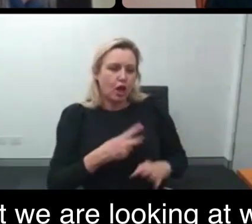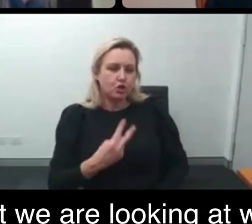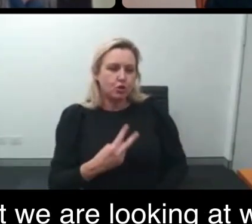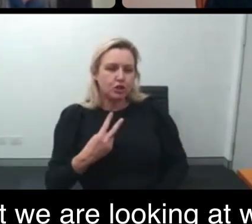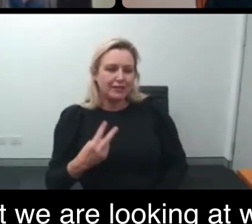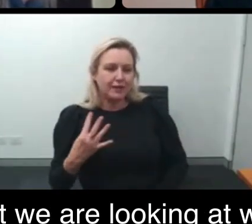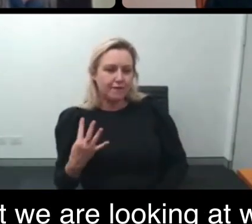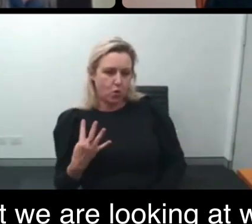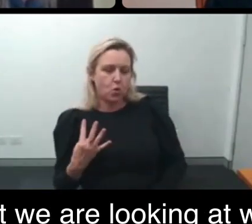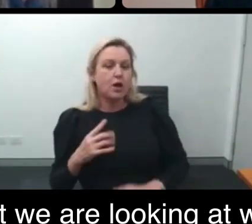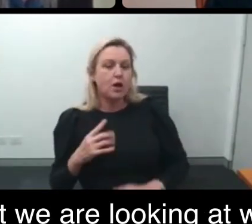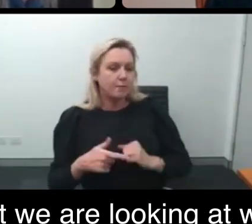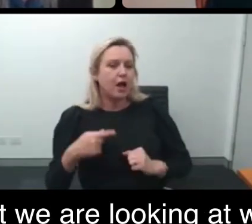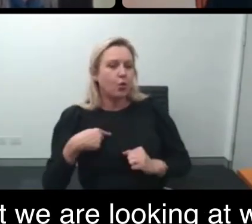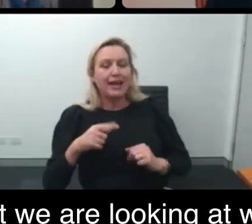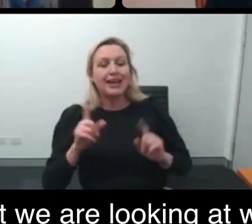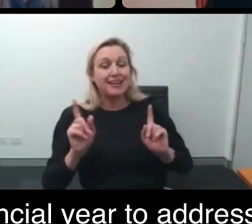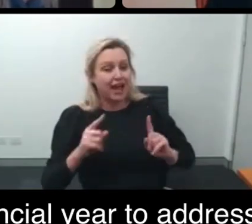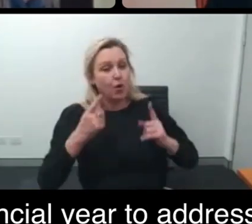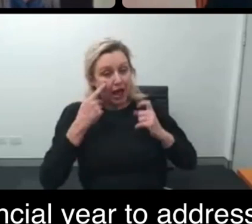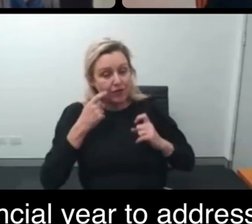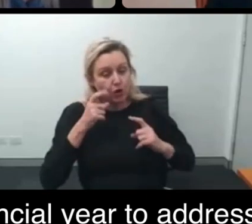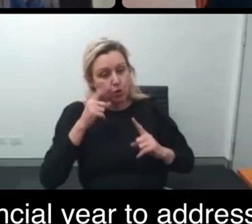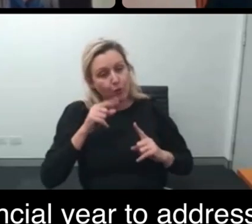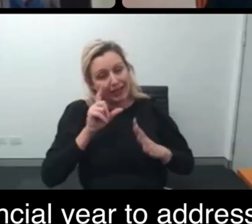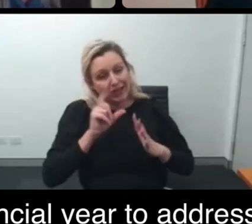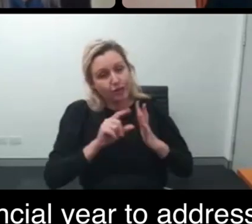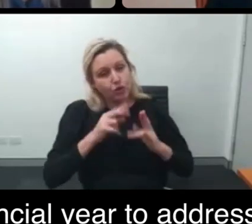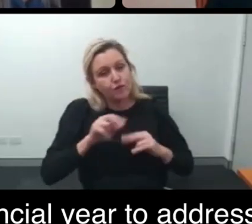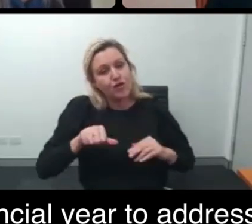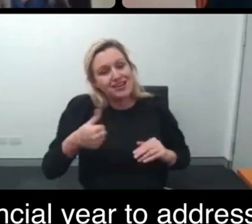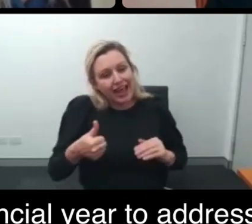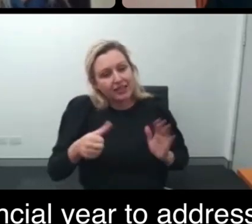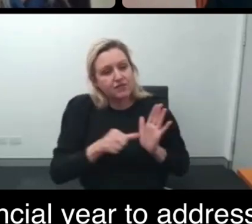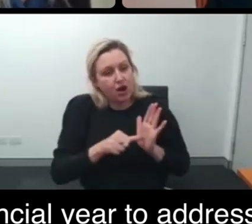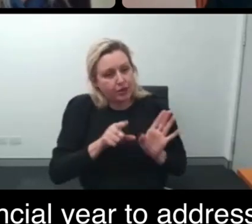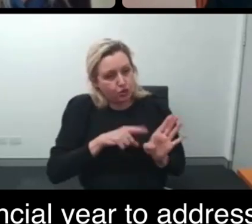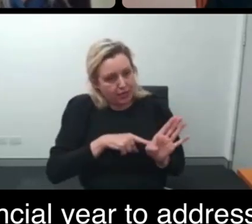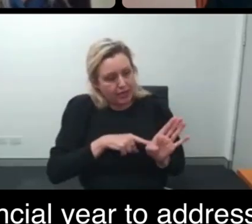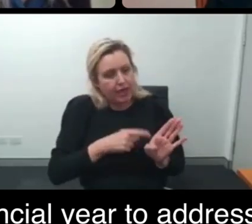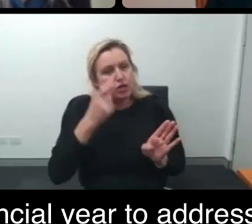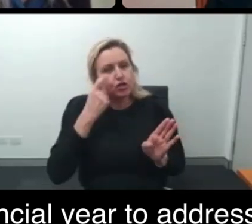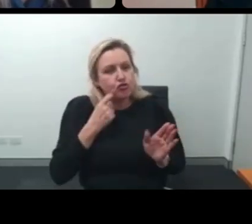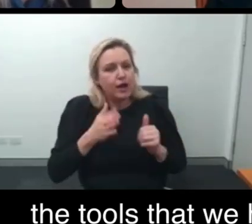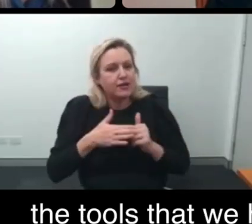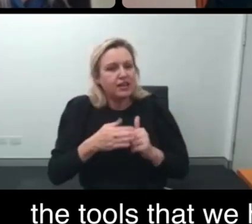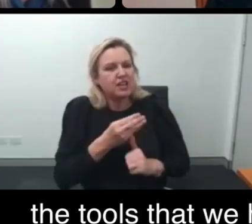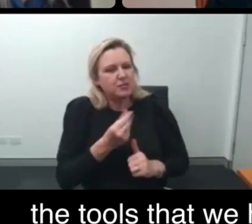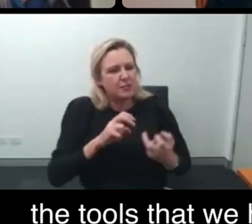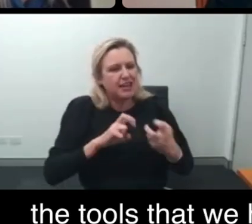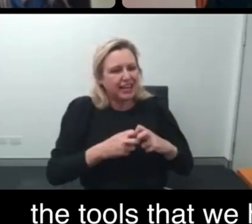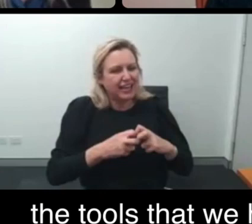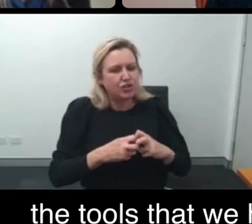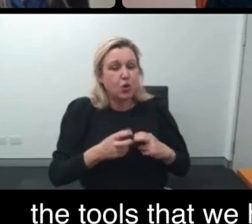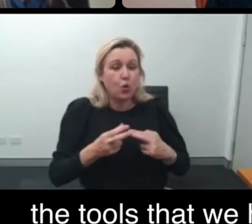are looking at what we can do in the next financial year to address some of those issues with the tools that